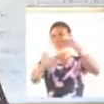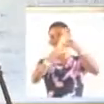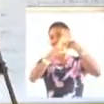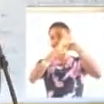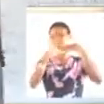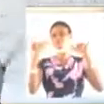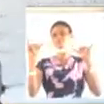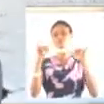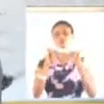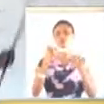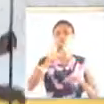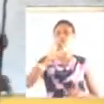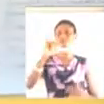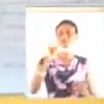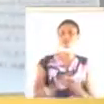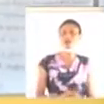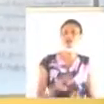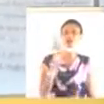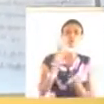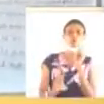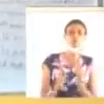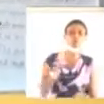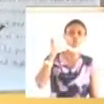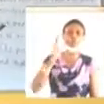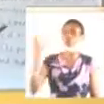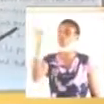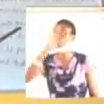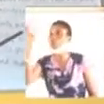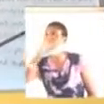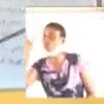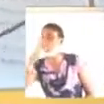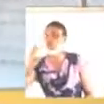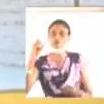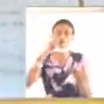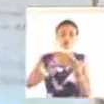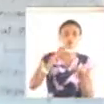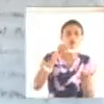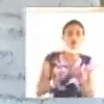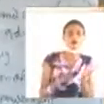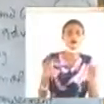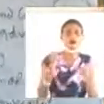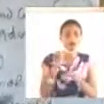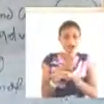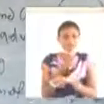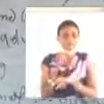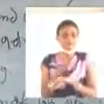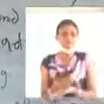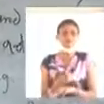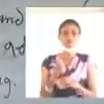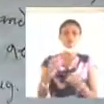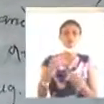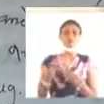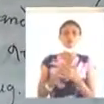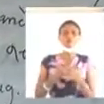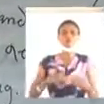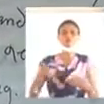Another preventing measure is that people should seek medical advice before the use of any